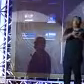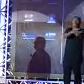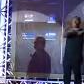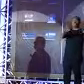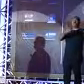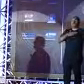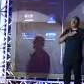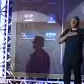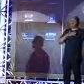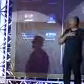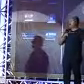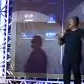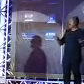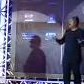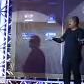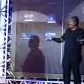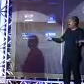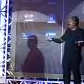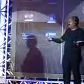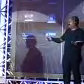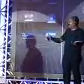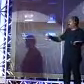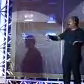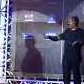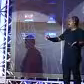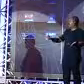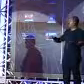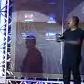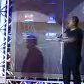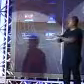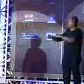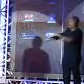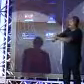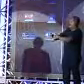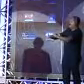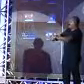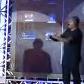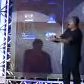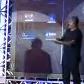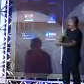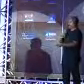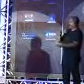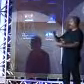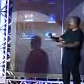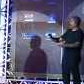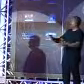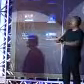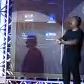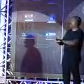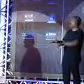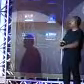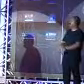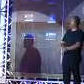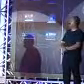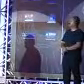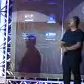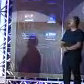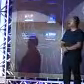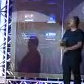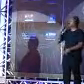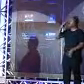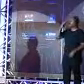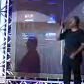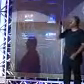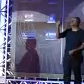People have to be made into workers, often knowledge workers, as technology